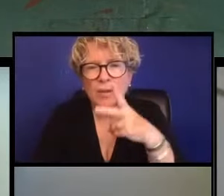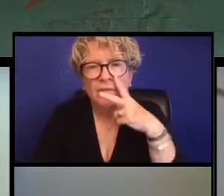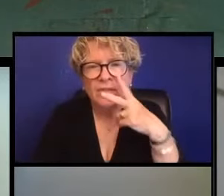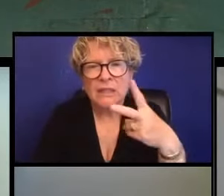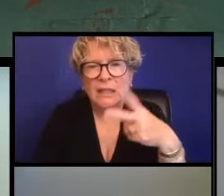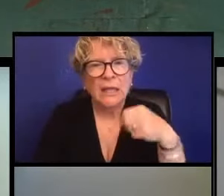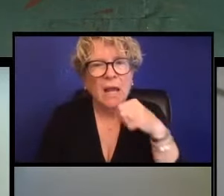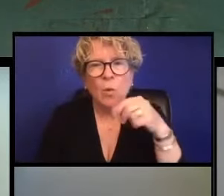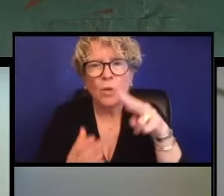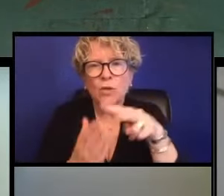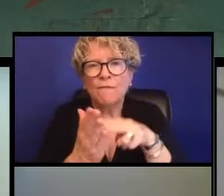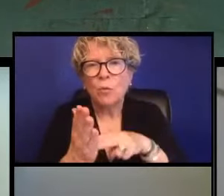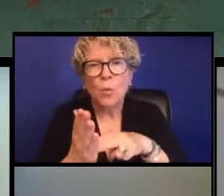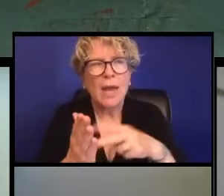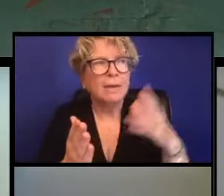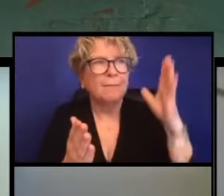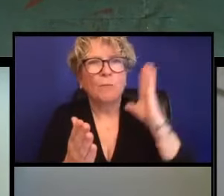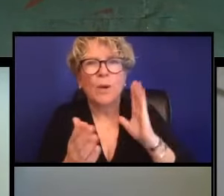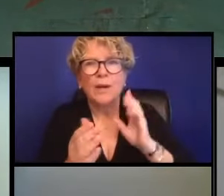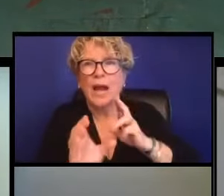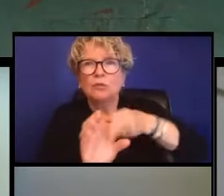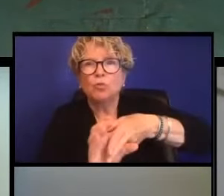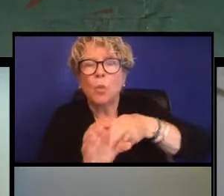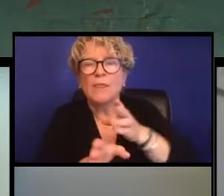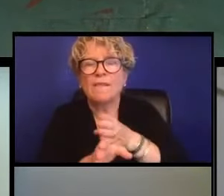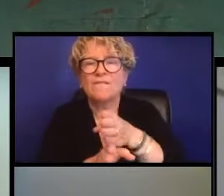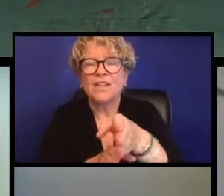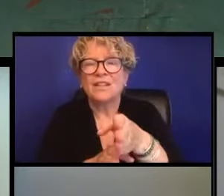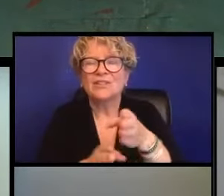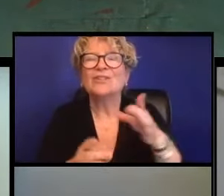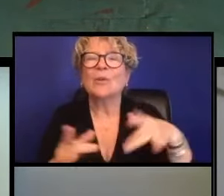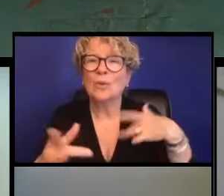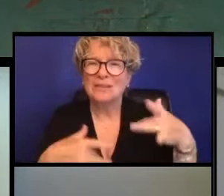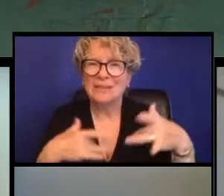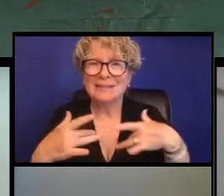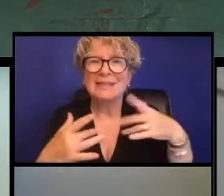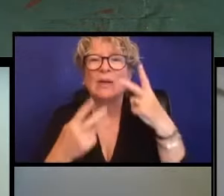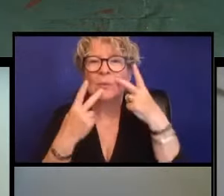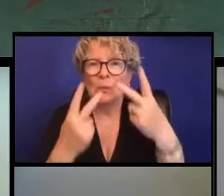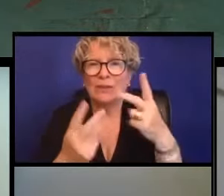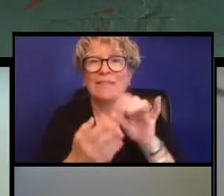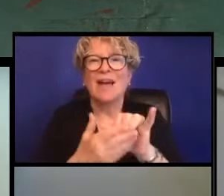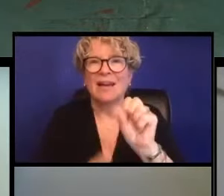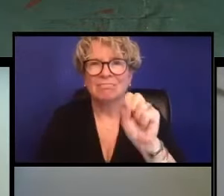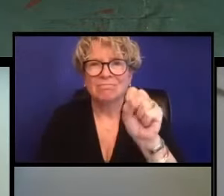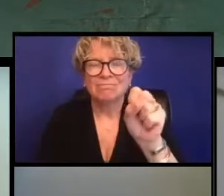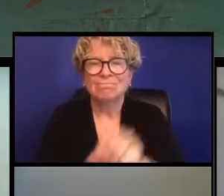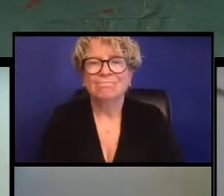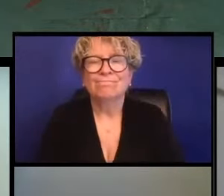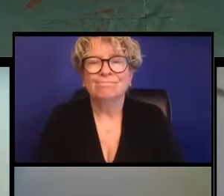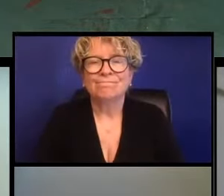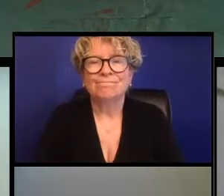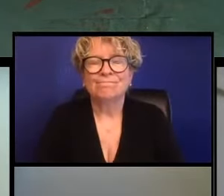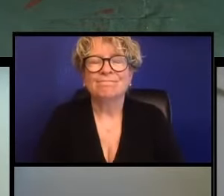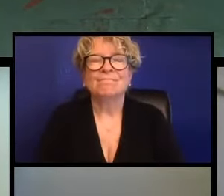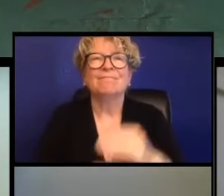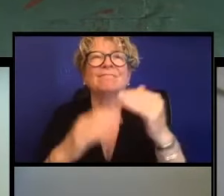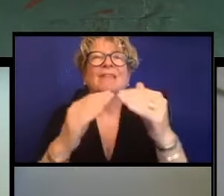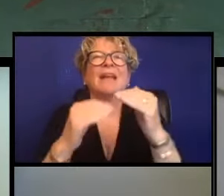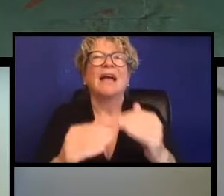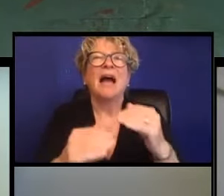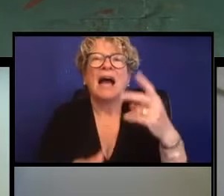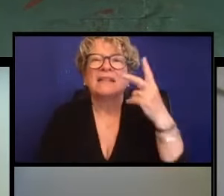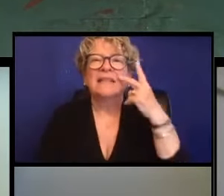working in the field. So it's very exciting to me to see that. And I am seeing things like the People